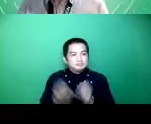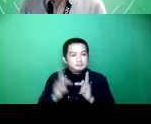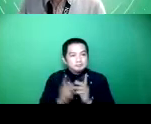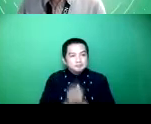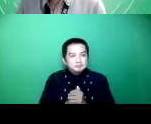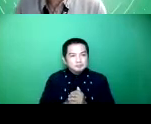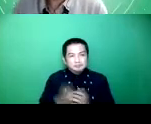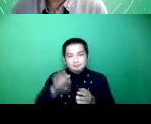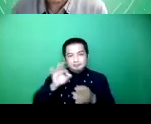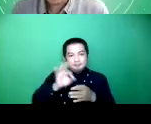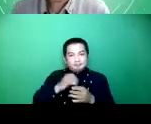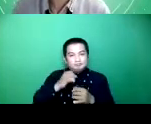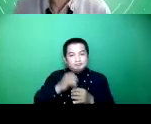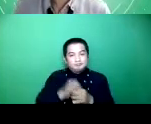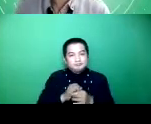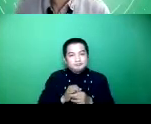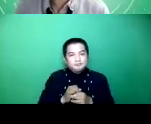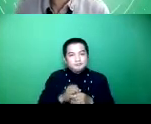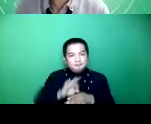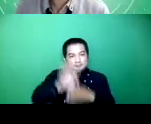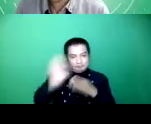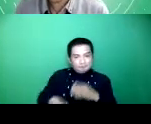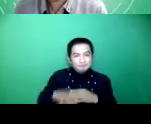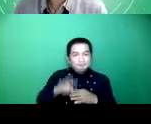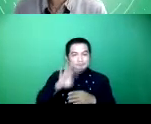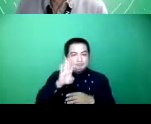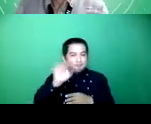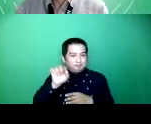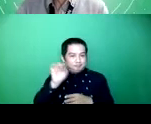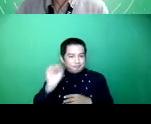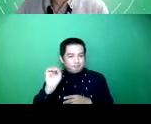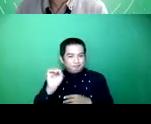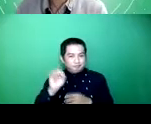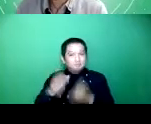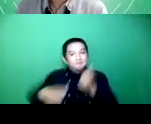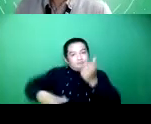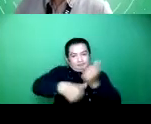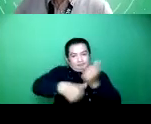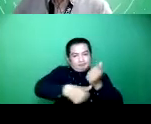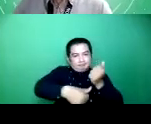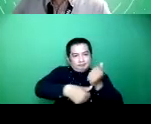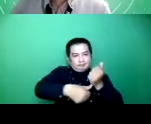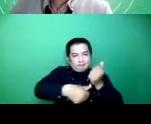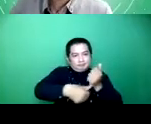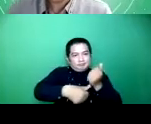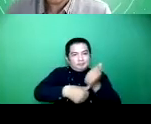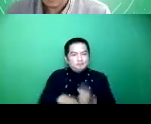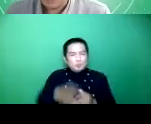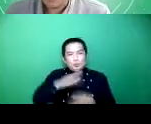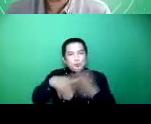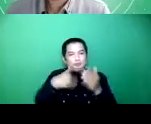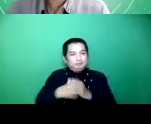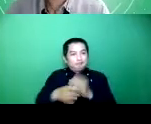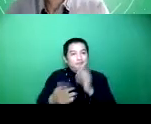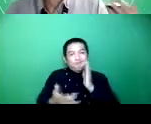The final principle of Industry 4.0, the fourth one, is assistance. So all the technology that we experience